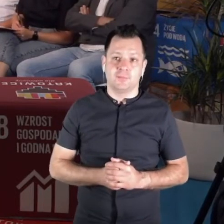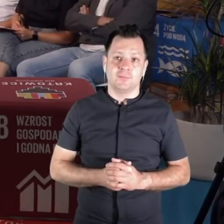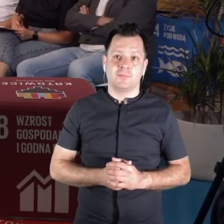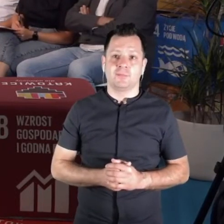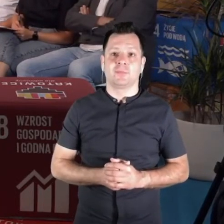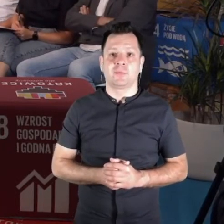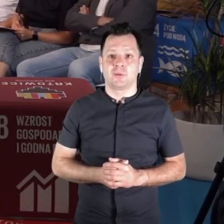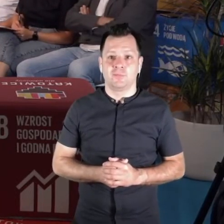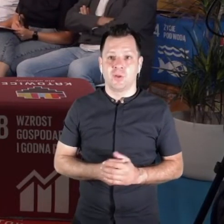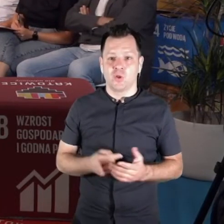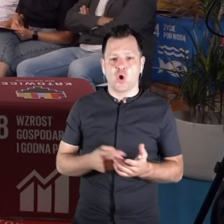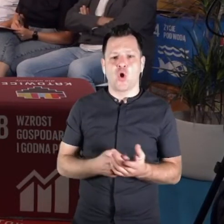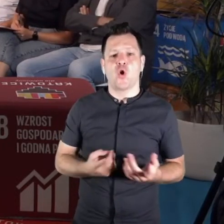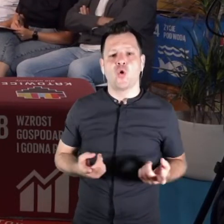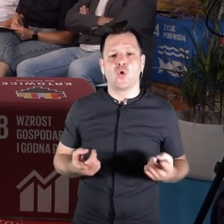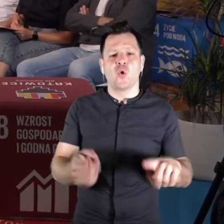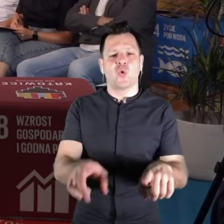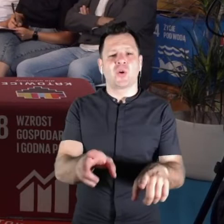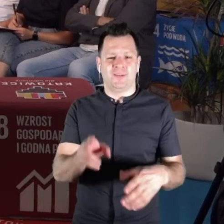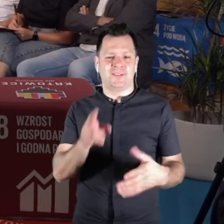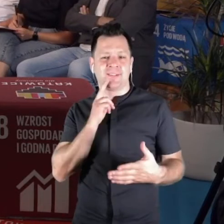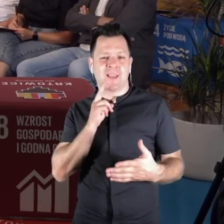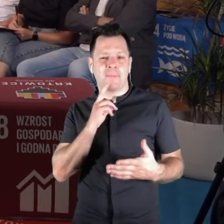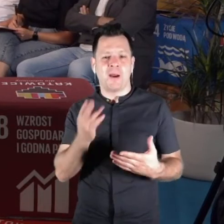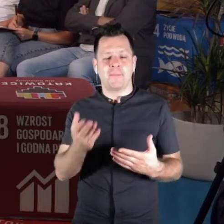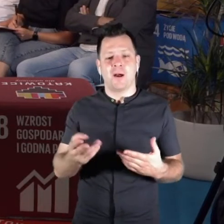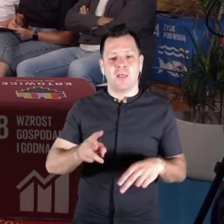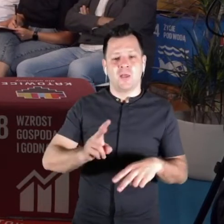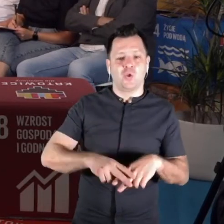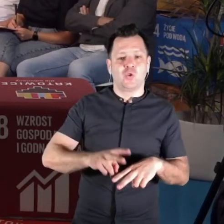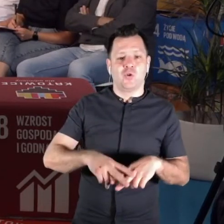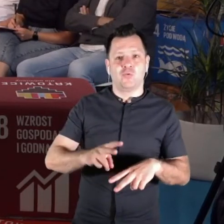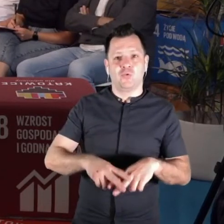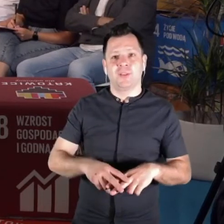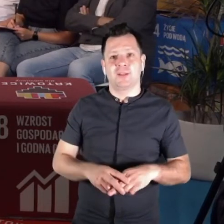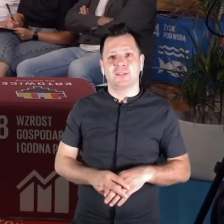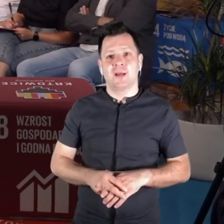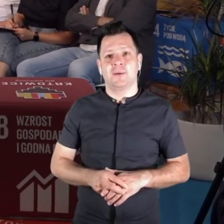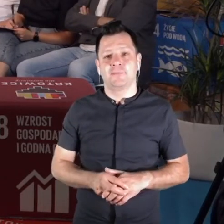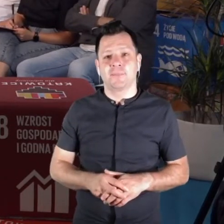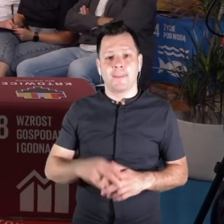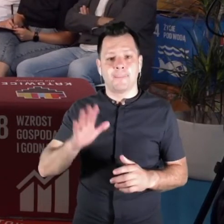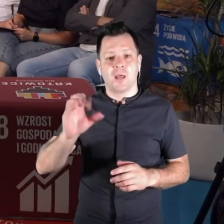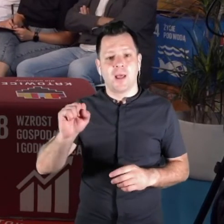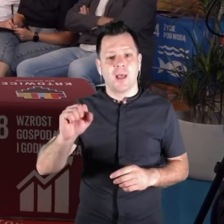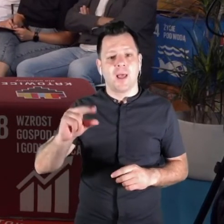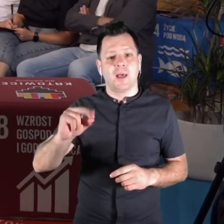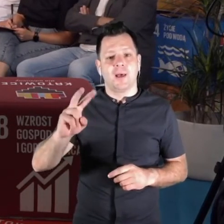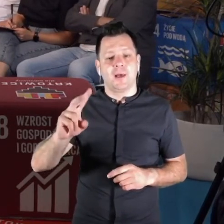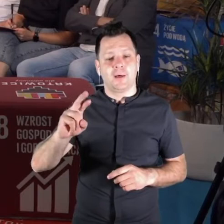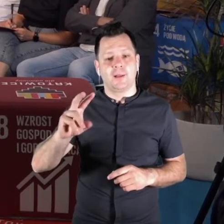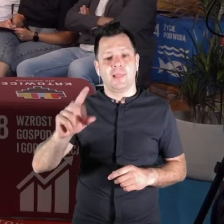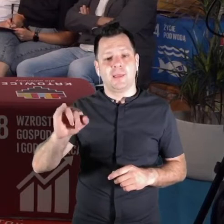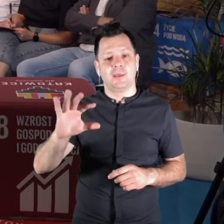Foundation of Berlin, which is supported by the city of Berlin. So just for you to know that we are also part